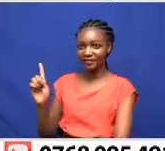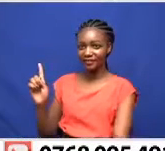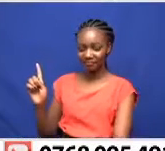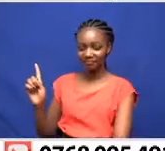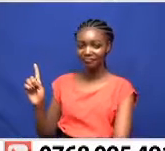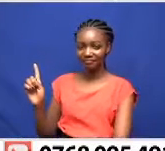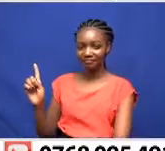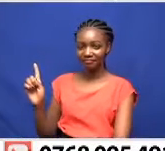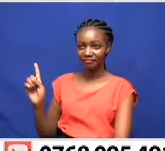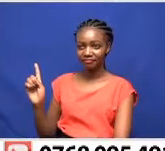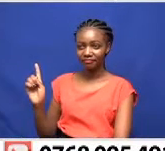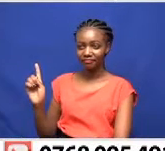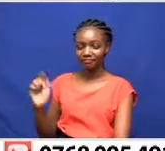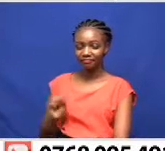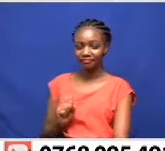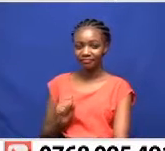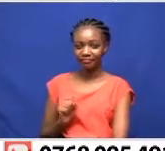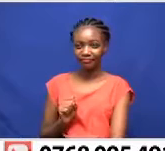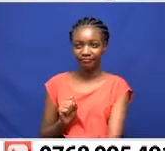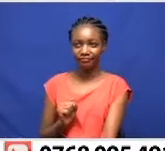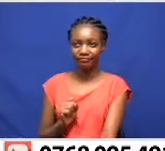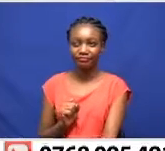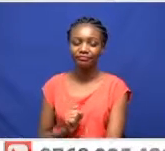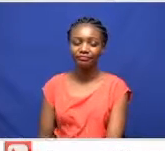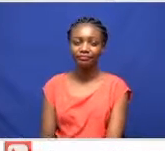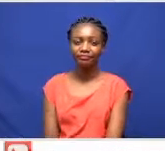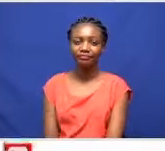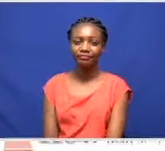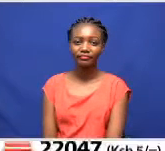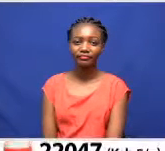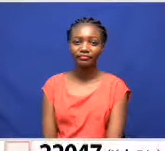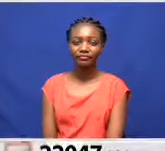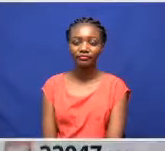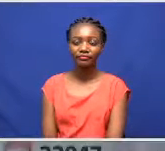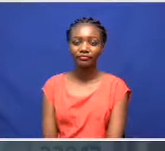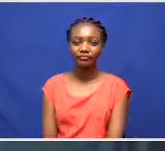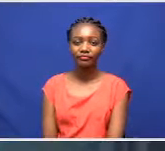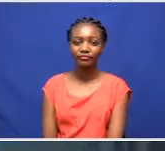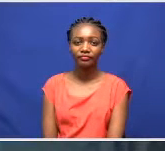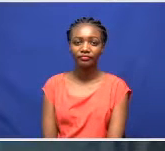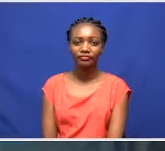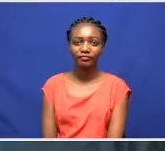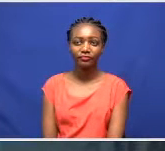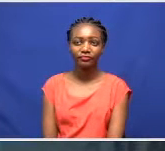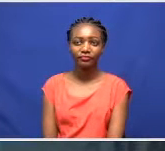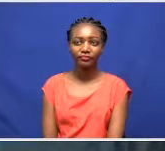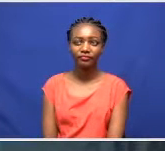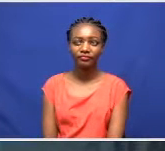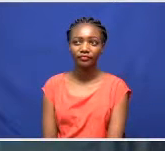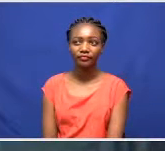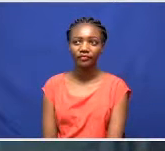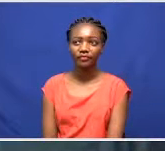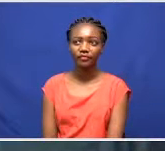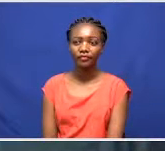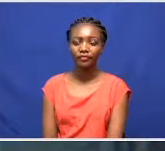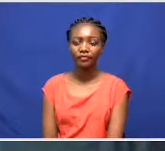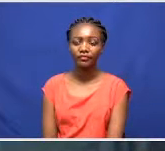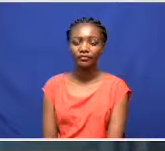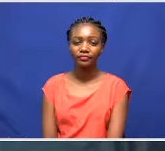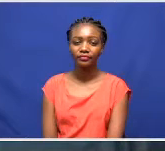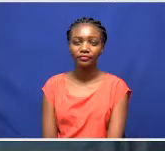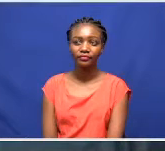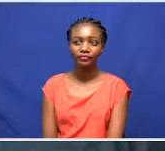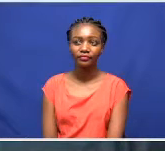Stewart Madzayo, Kipchumba Murkomen, Mutula Kilonzo Jr., Susan Kihika, Samson Cherargei, Moses Kajwang,